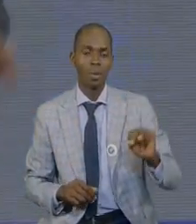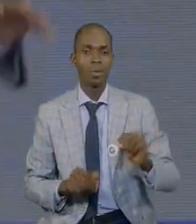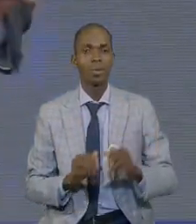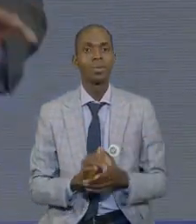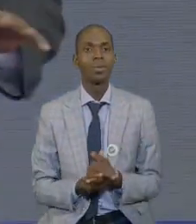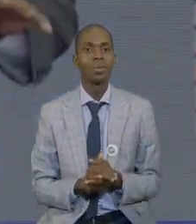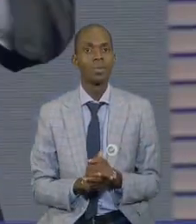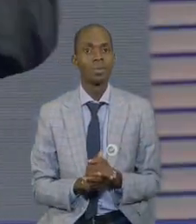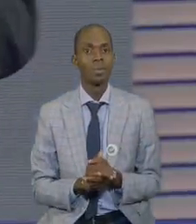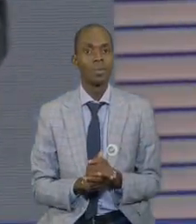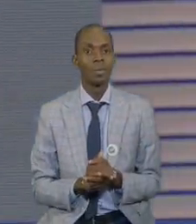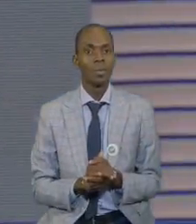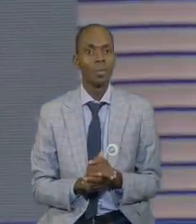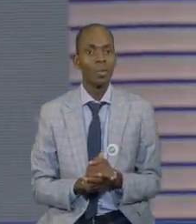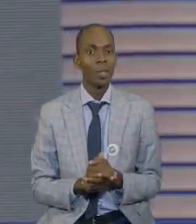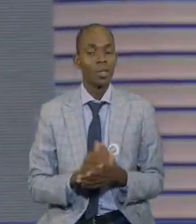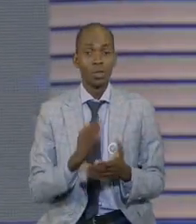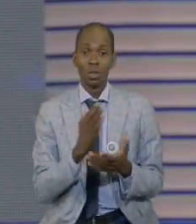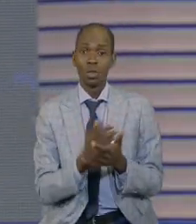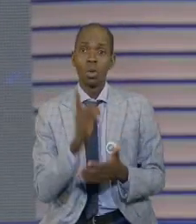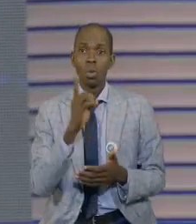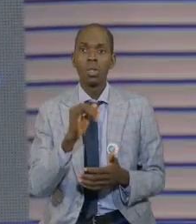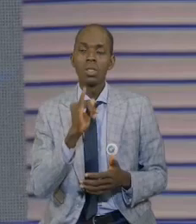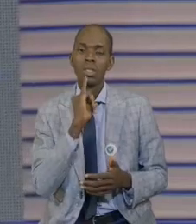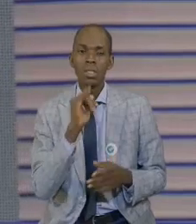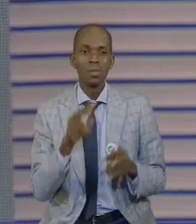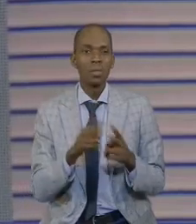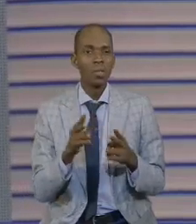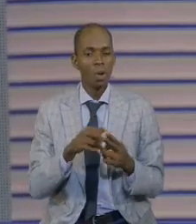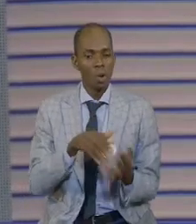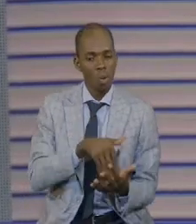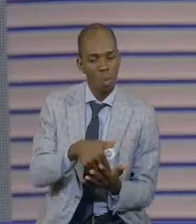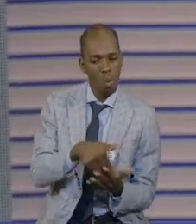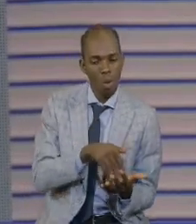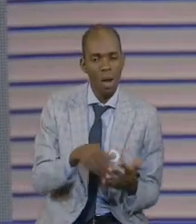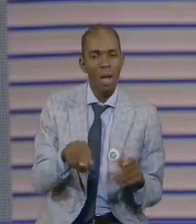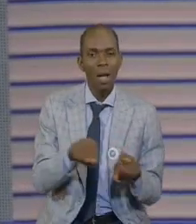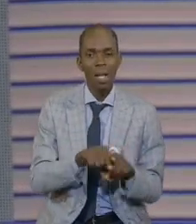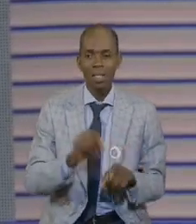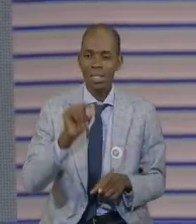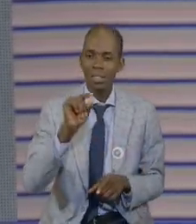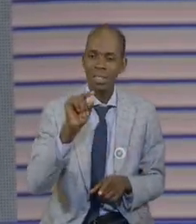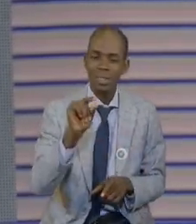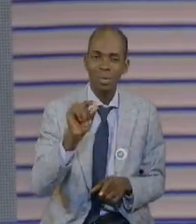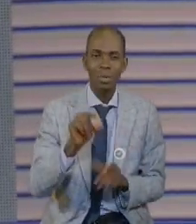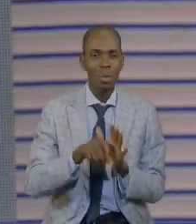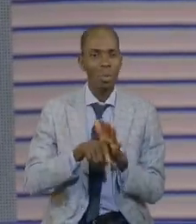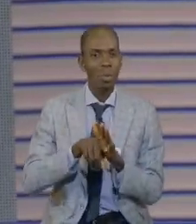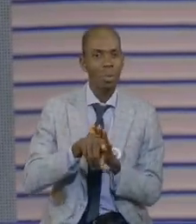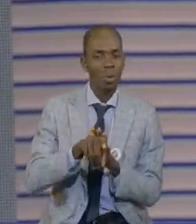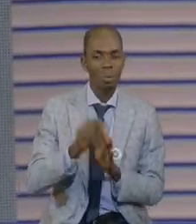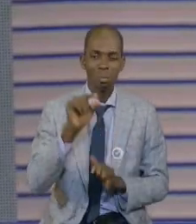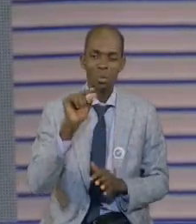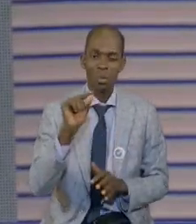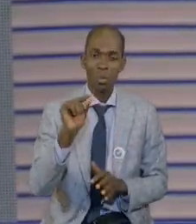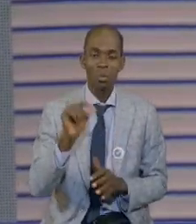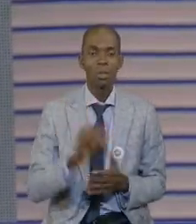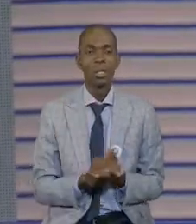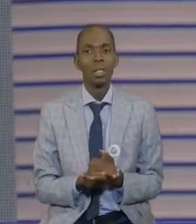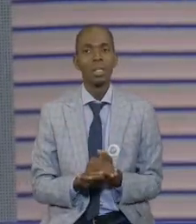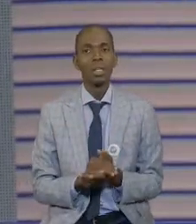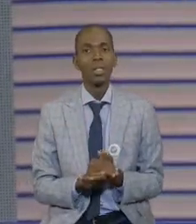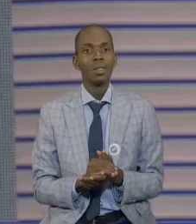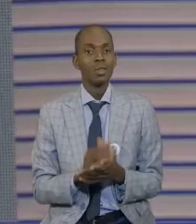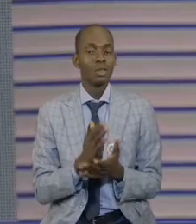somebody is so weak as weak as a one something that you know if